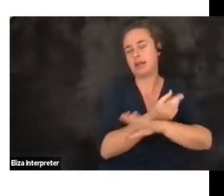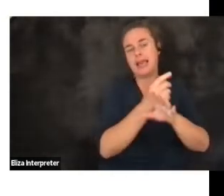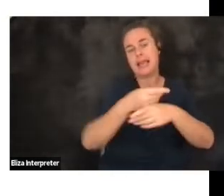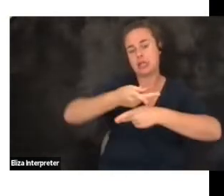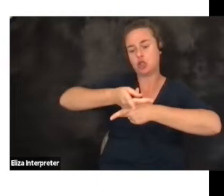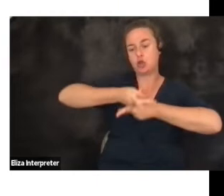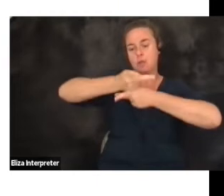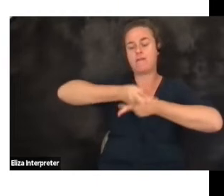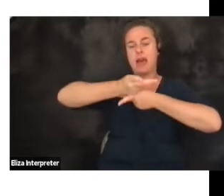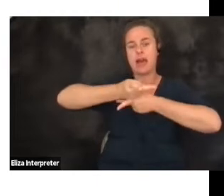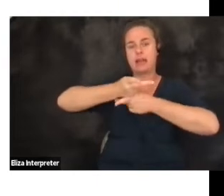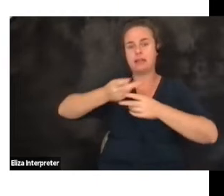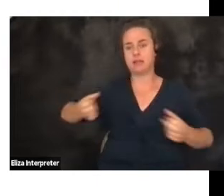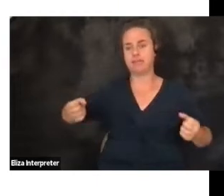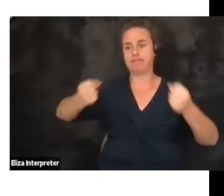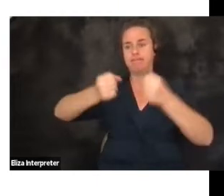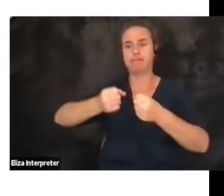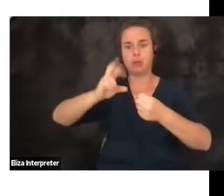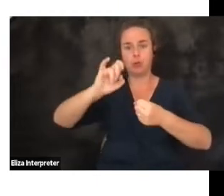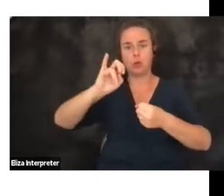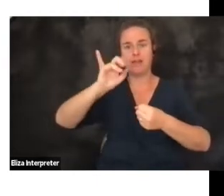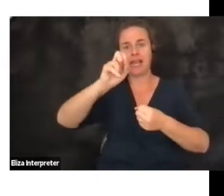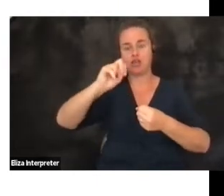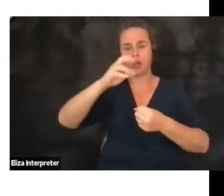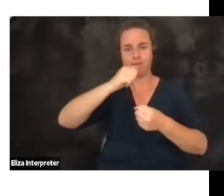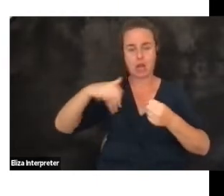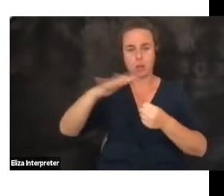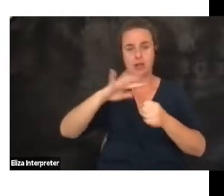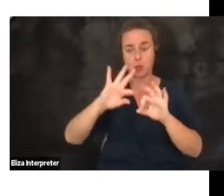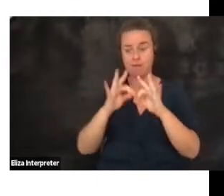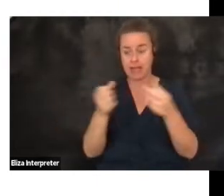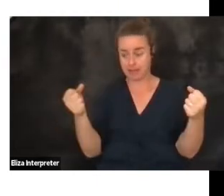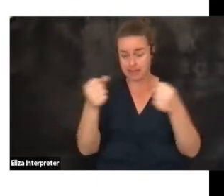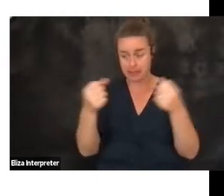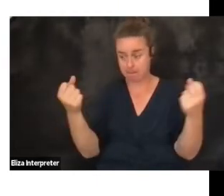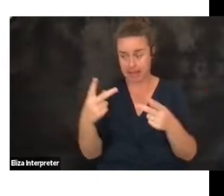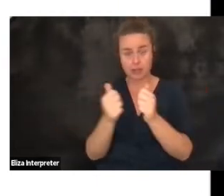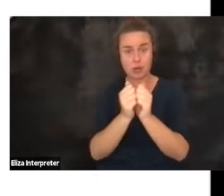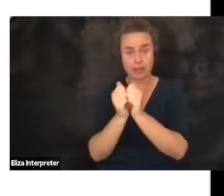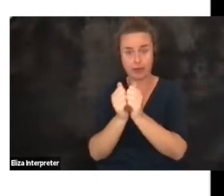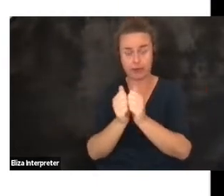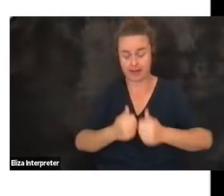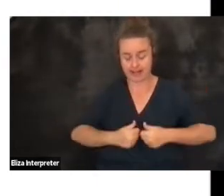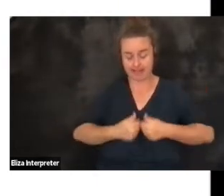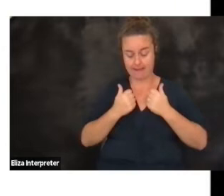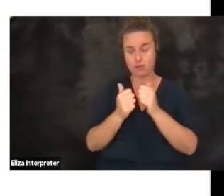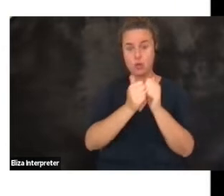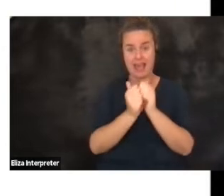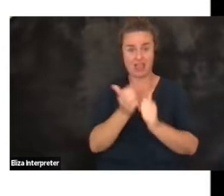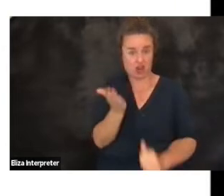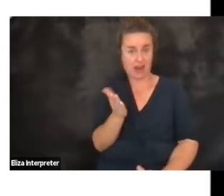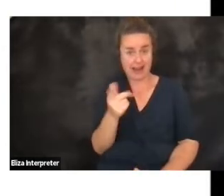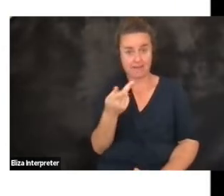environment. So the families come back together and live together at Phoebe